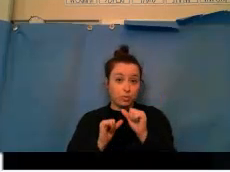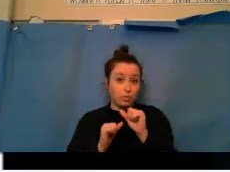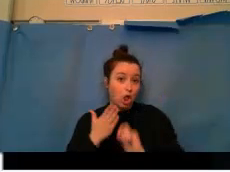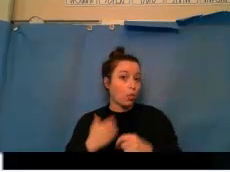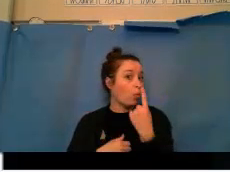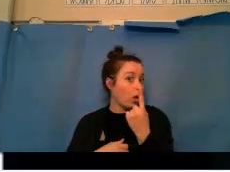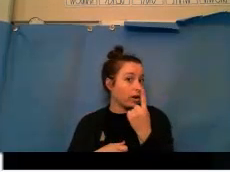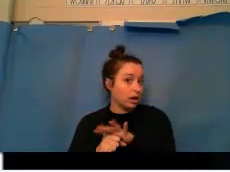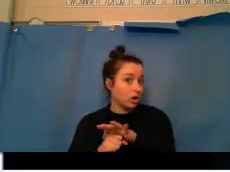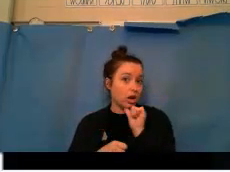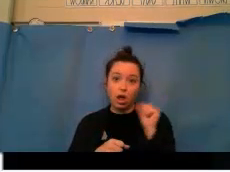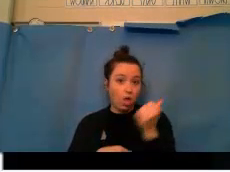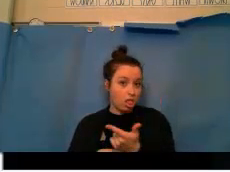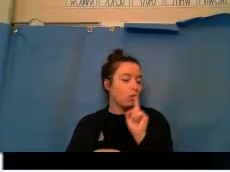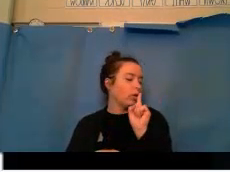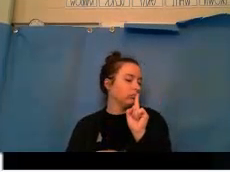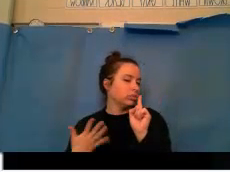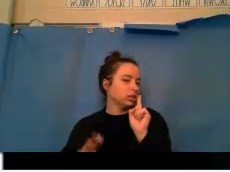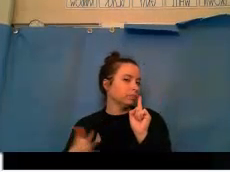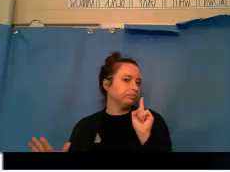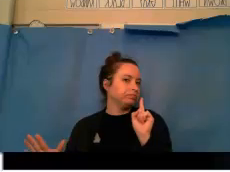color one spot.